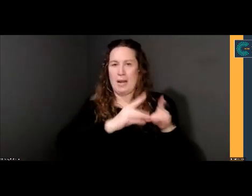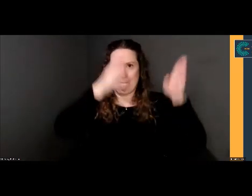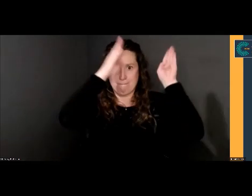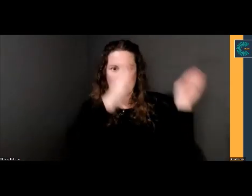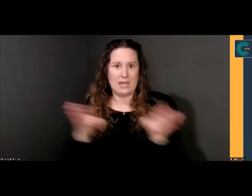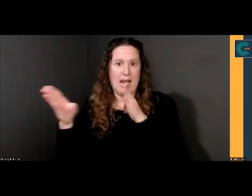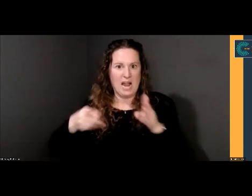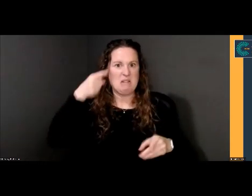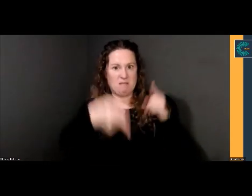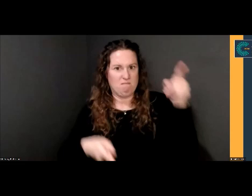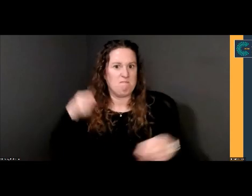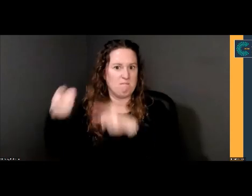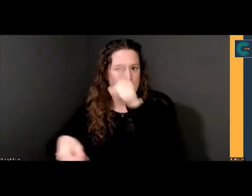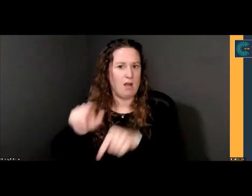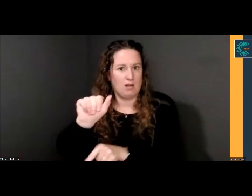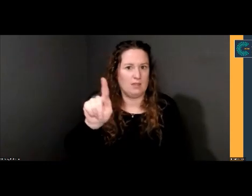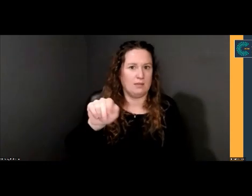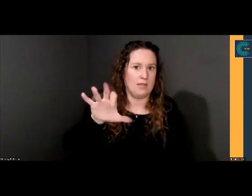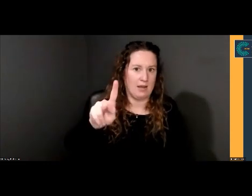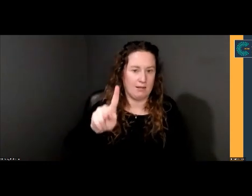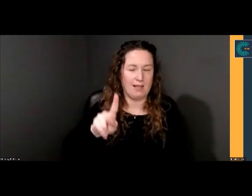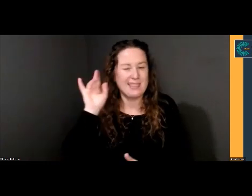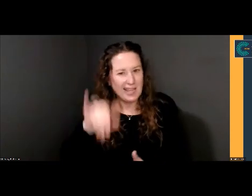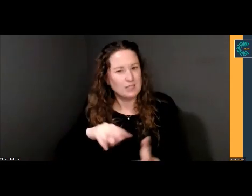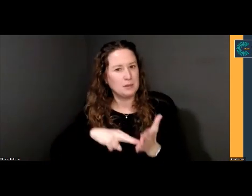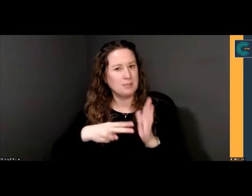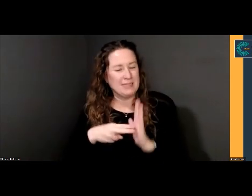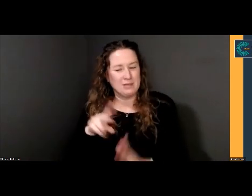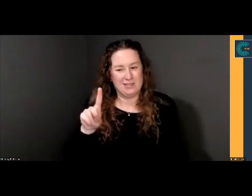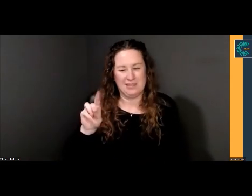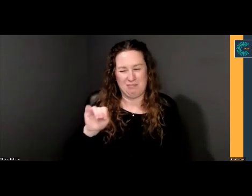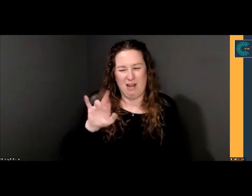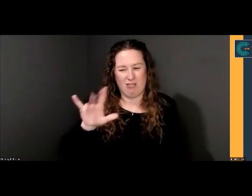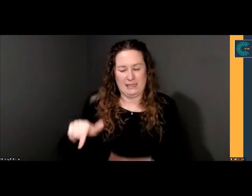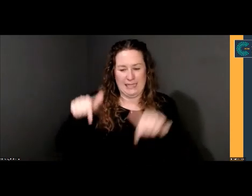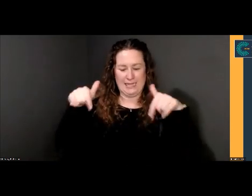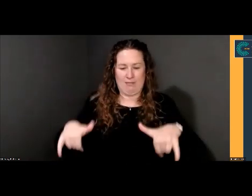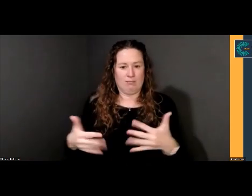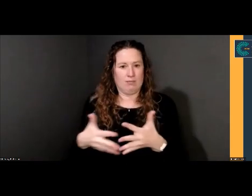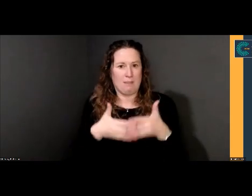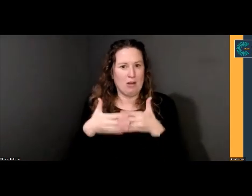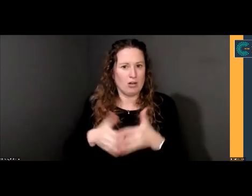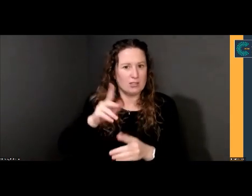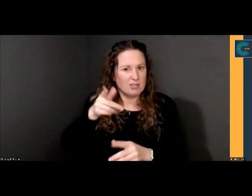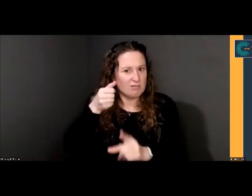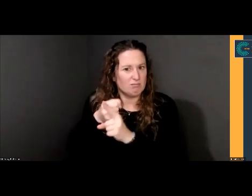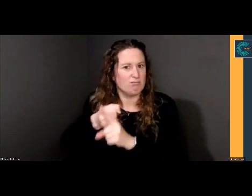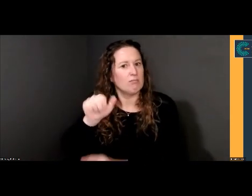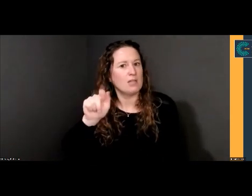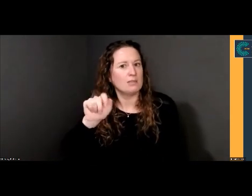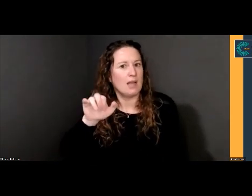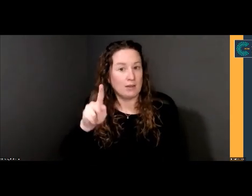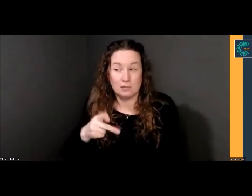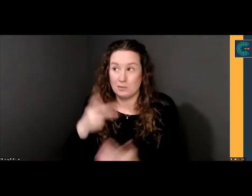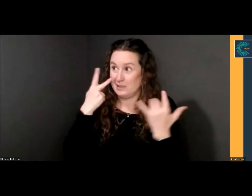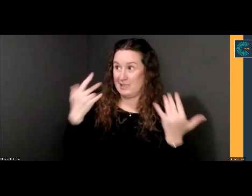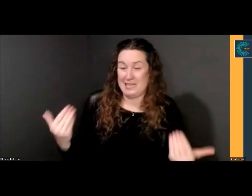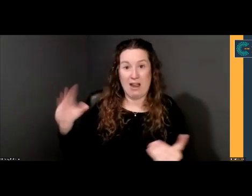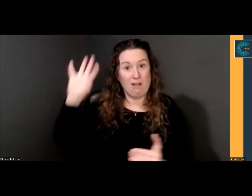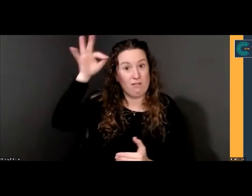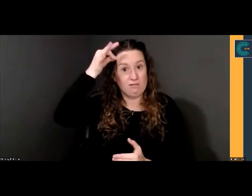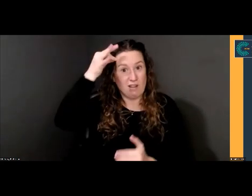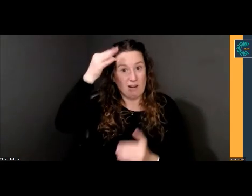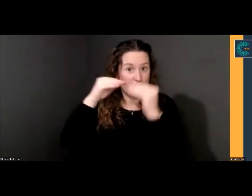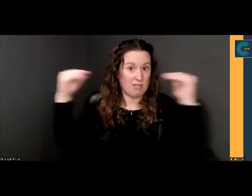when we say democracy is under attack. We see this at the federal level, such as the Supreme Court's decision